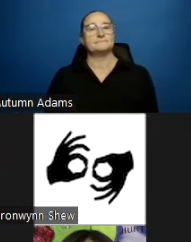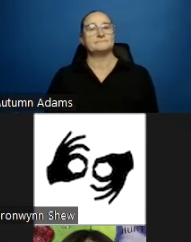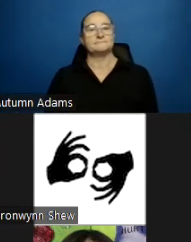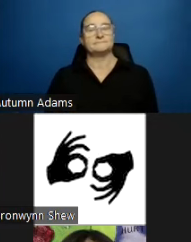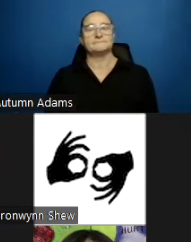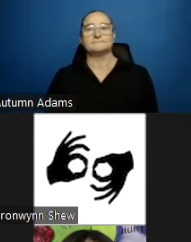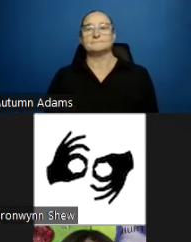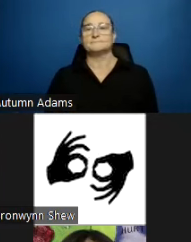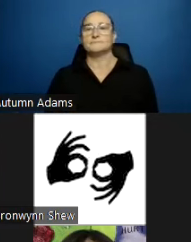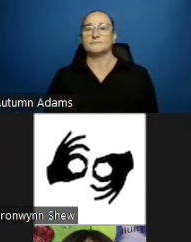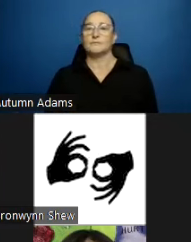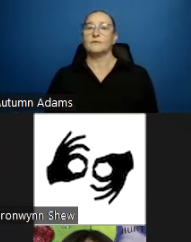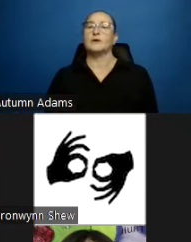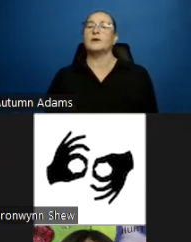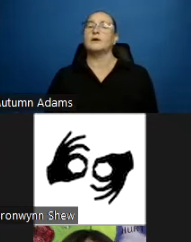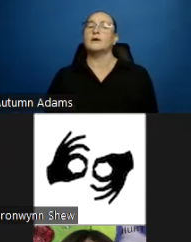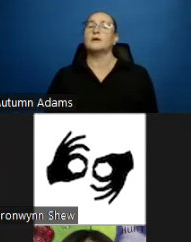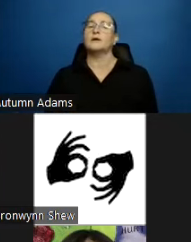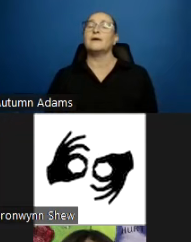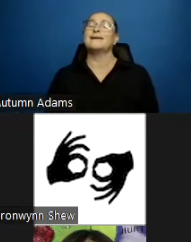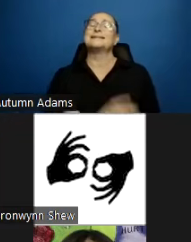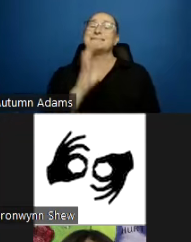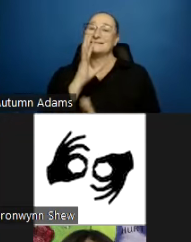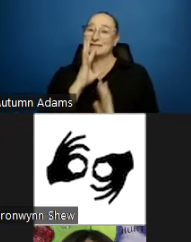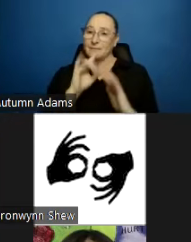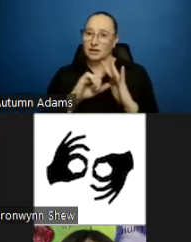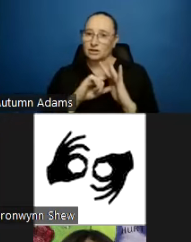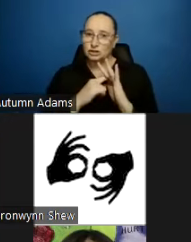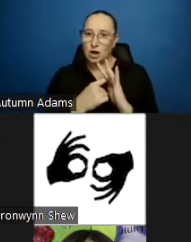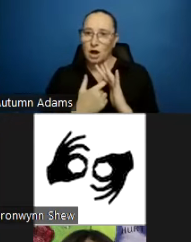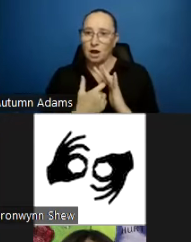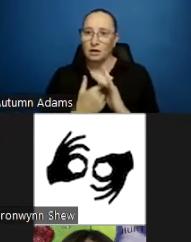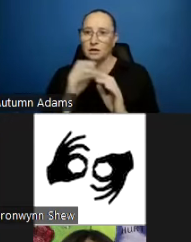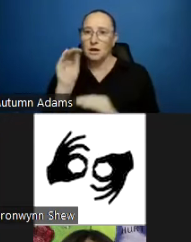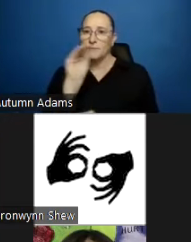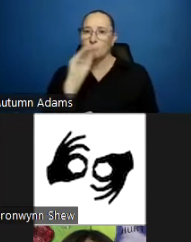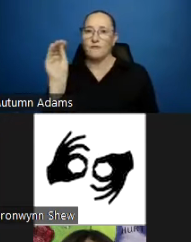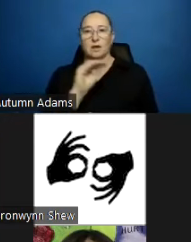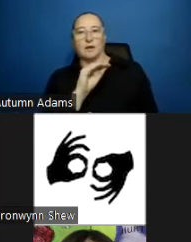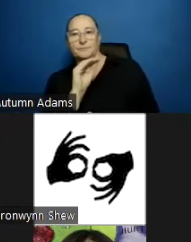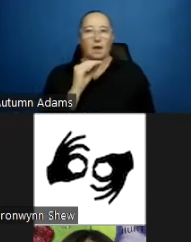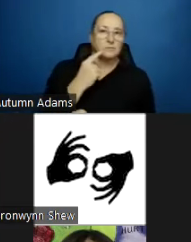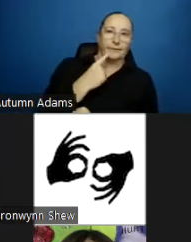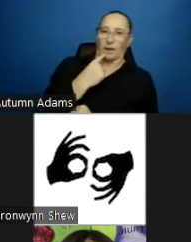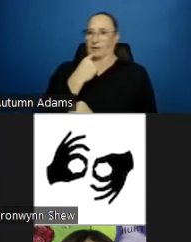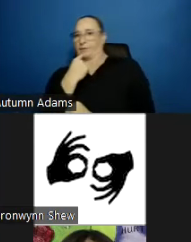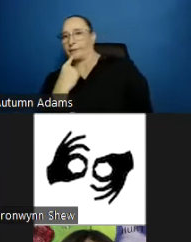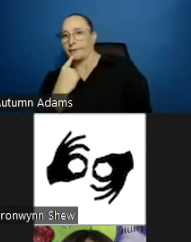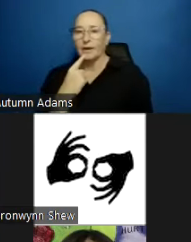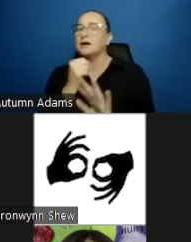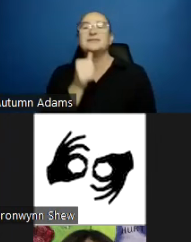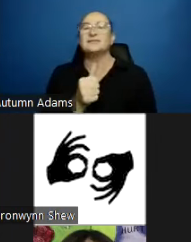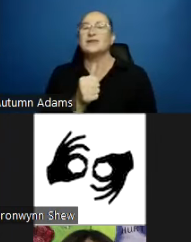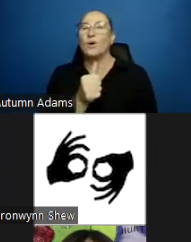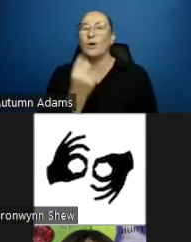When you begin to speak with a person, don't be moving around and speaking. If they require lip reading,